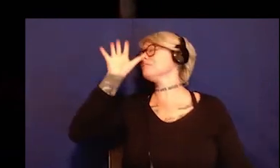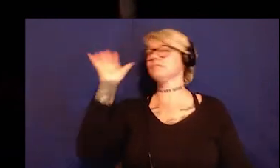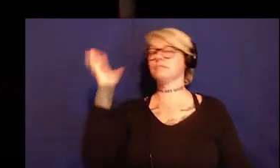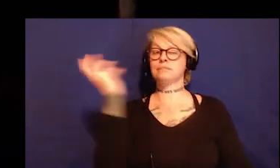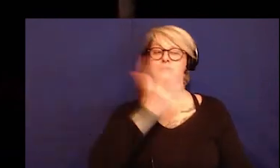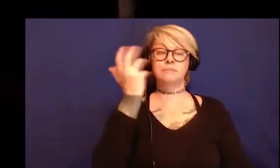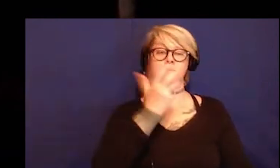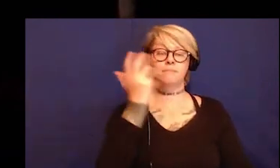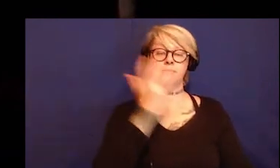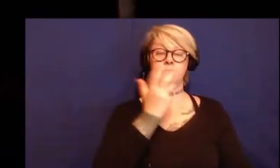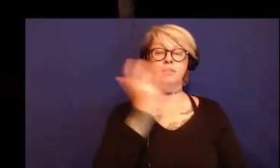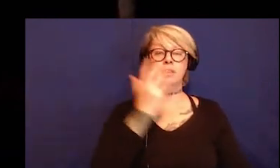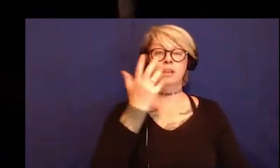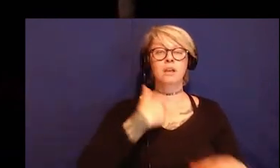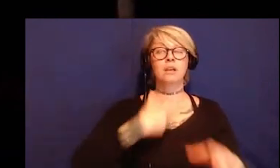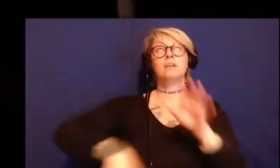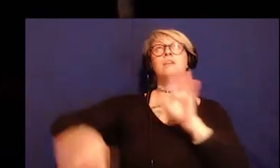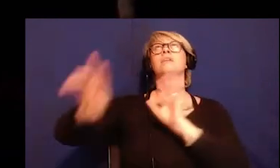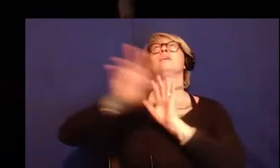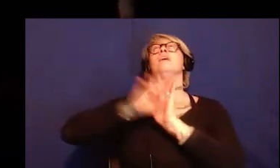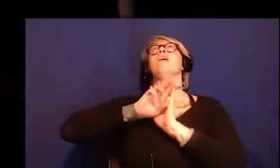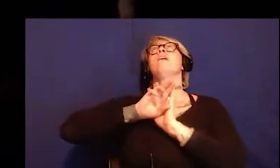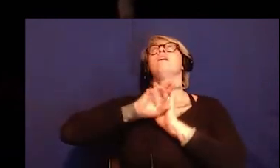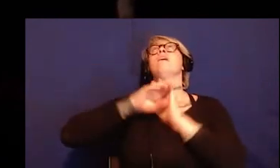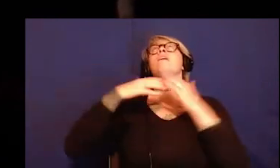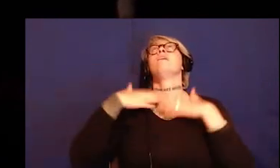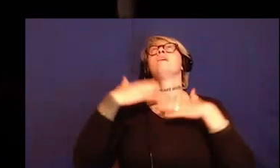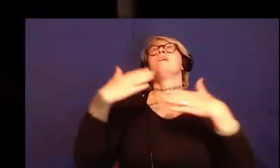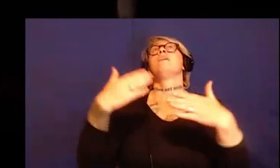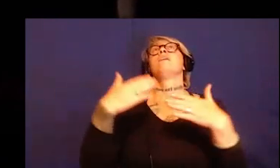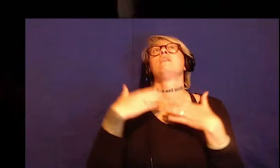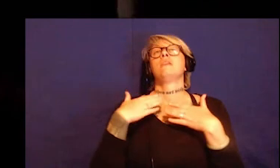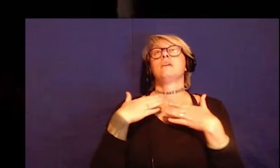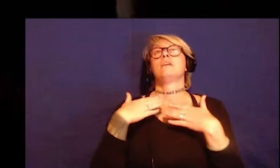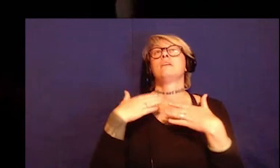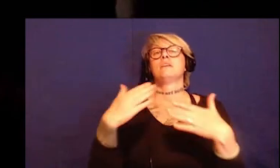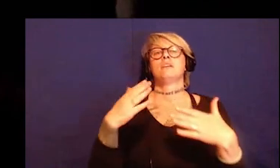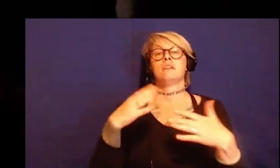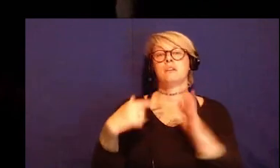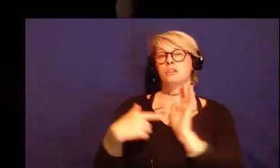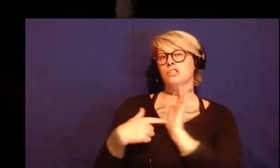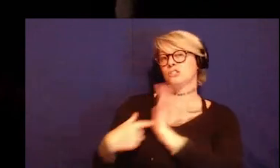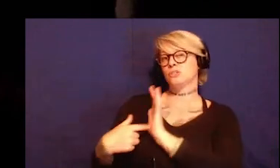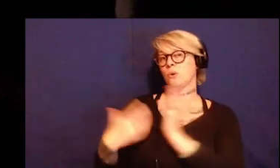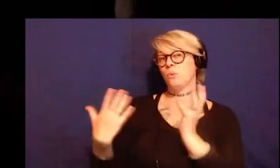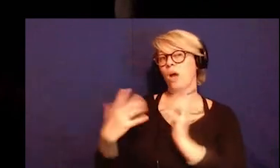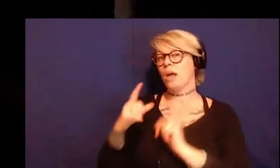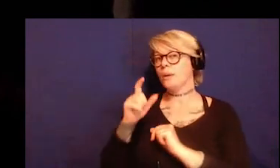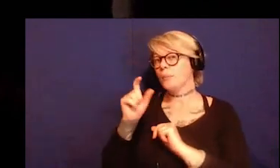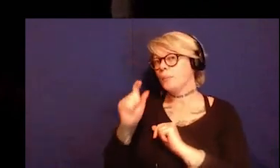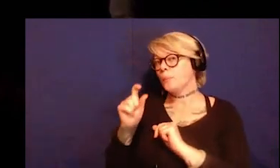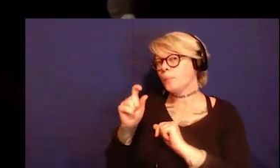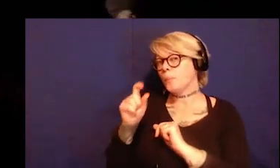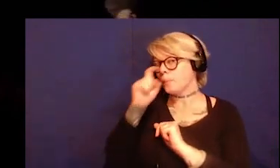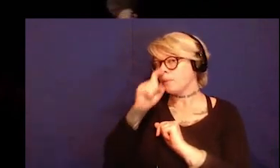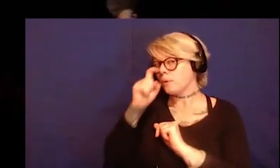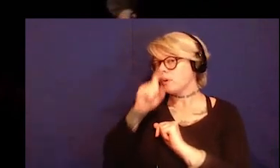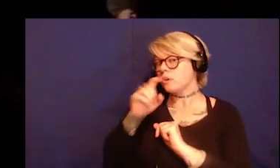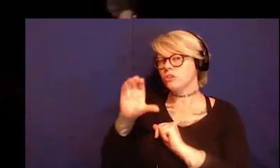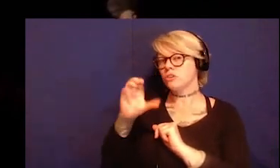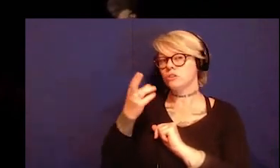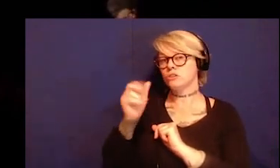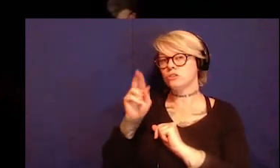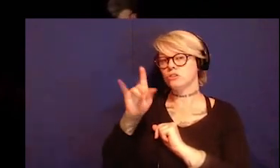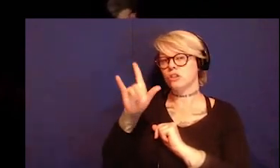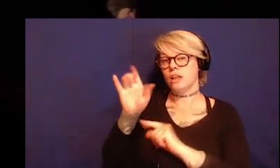She falls back on her bed to reveal Charlie, a male miniature figurine, Betty's idea of her dream